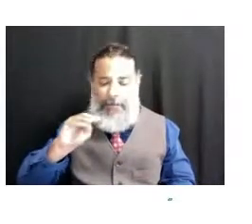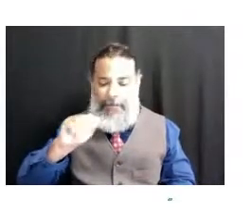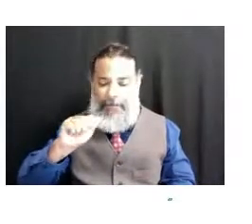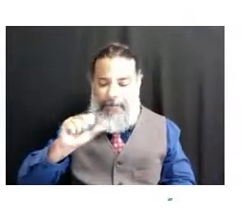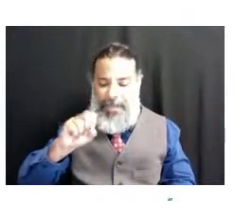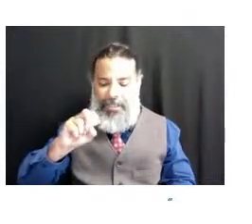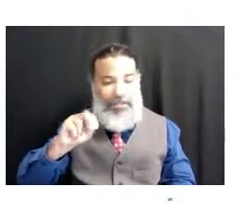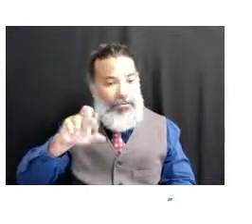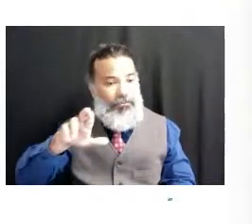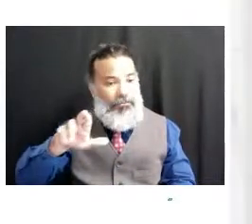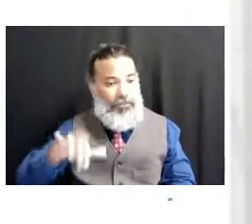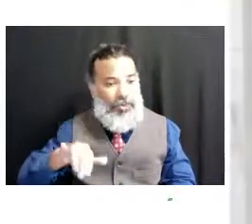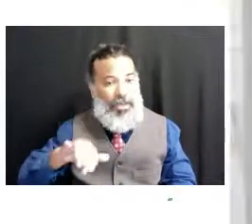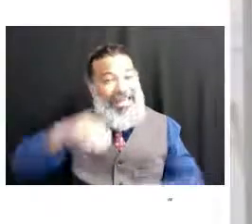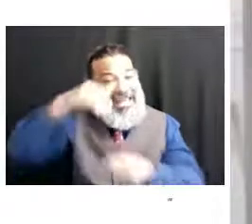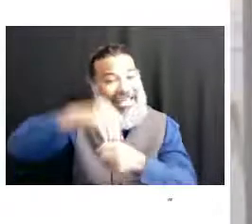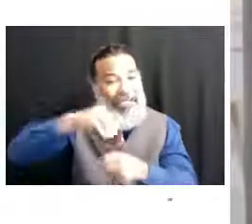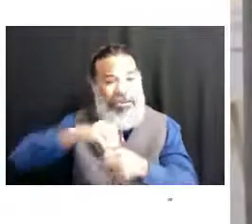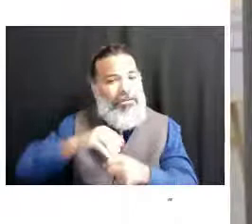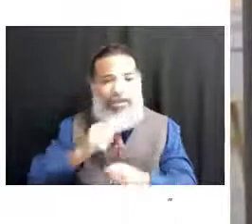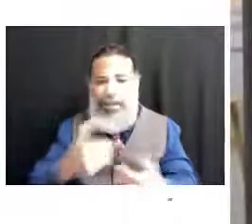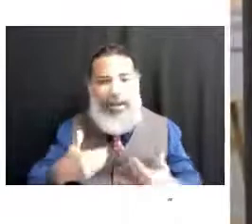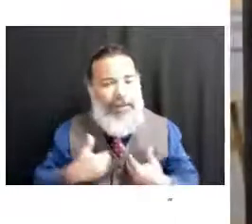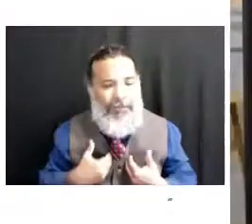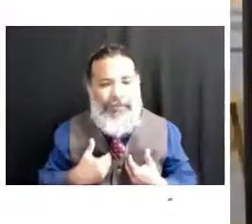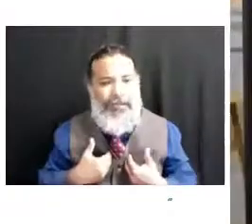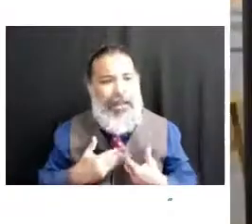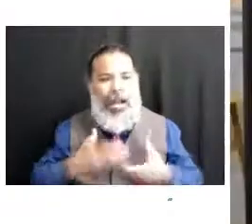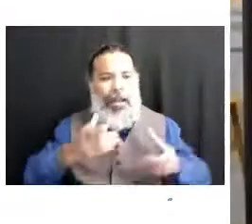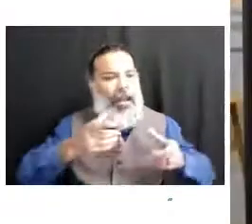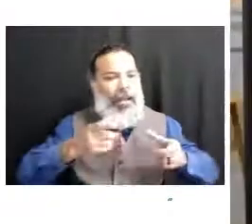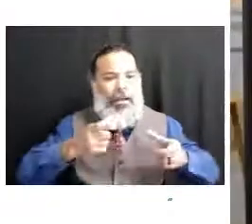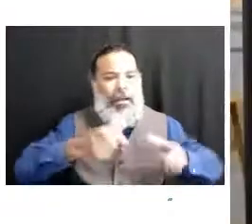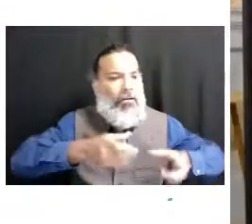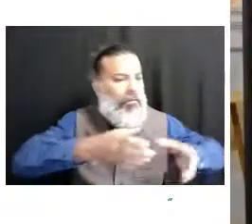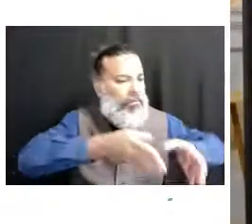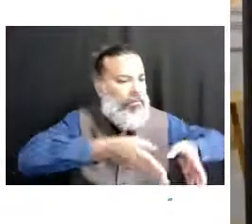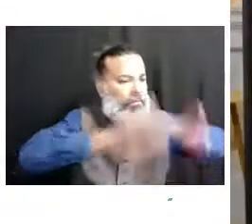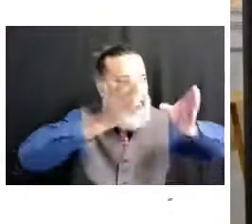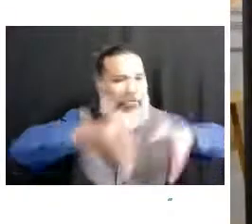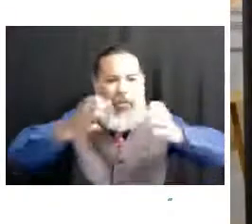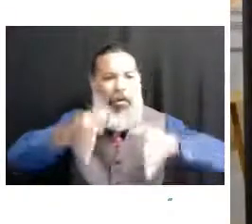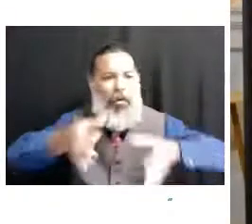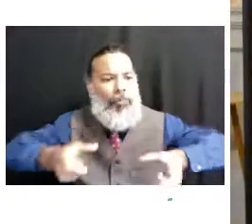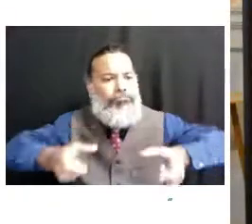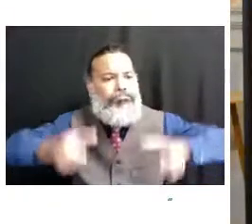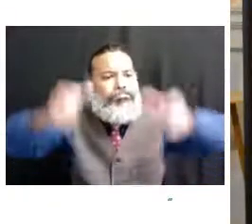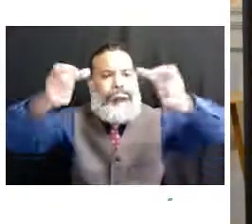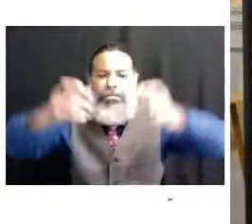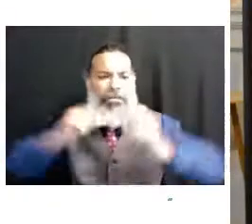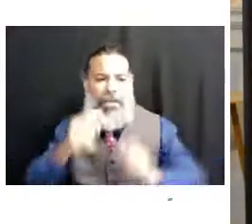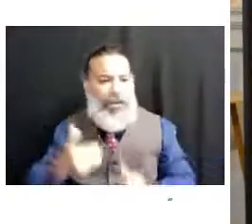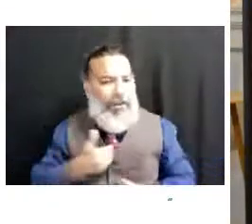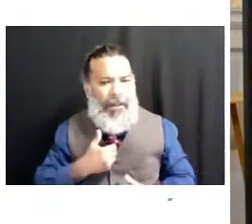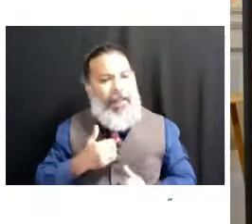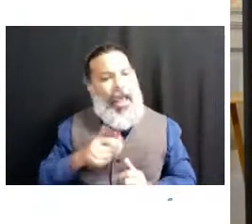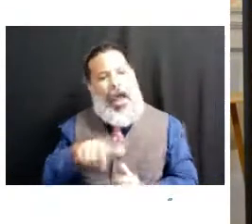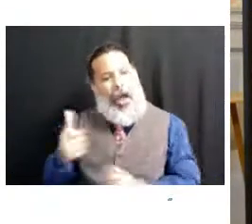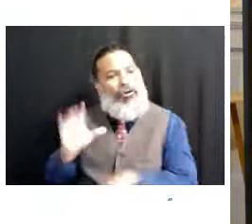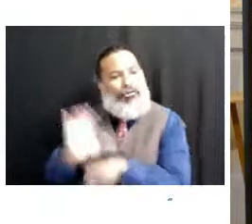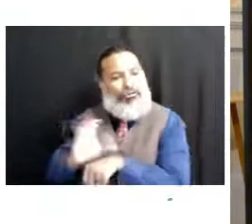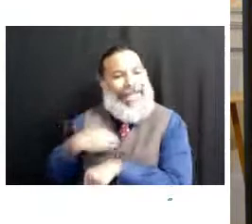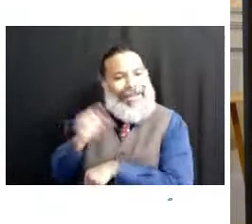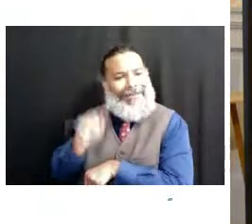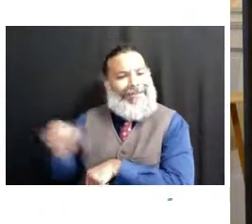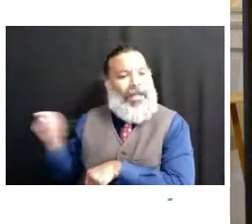the basilica does not have a lot of piers and columns that are necessary in other churches